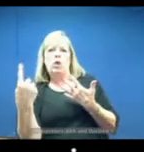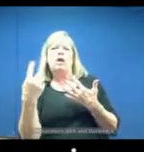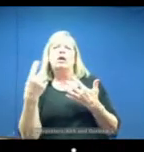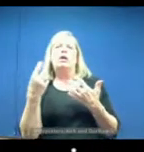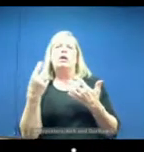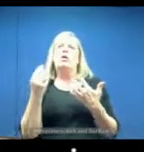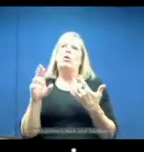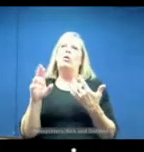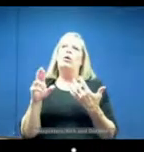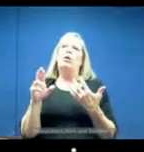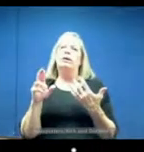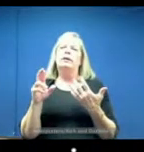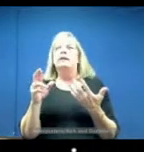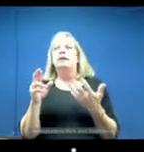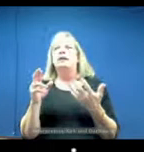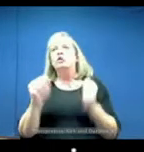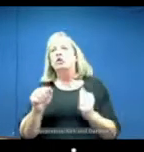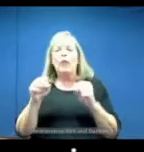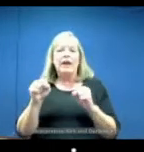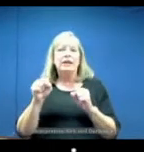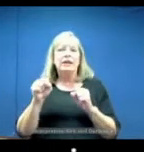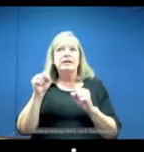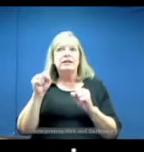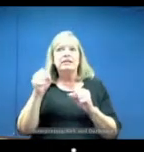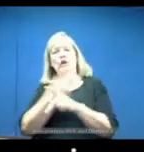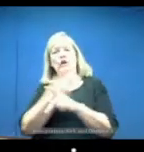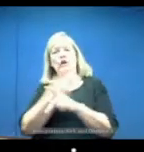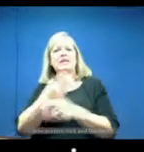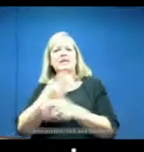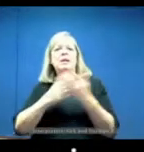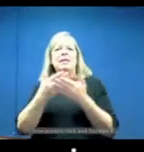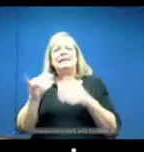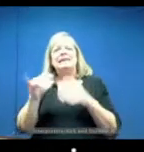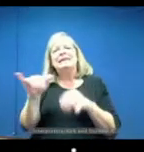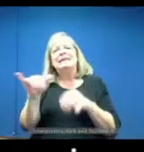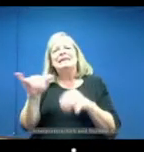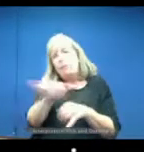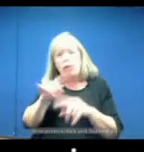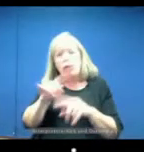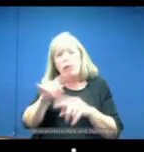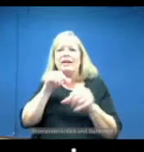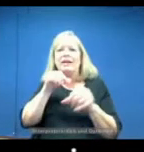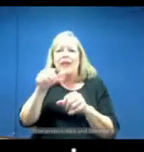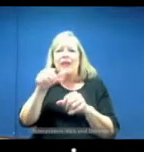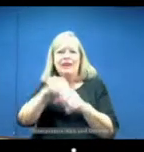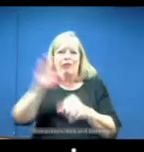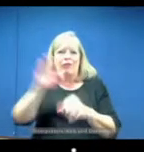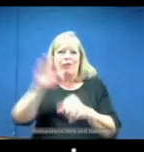like items that are not in your list on their own.